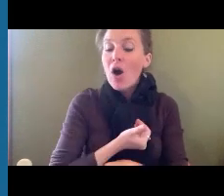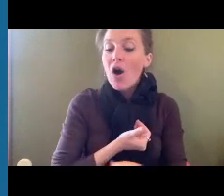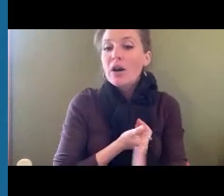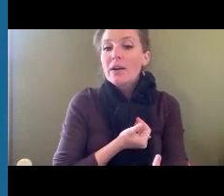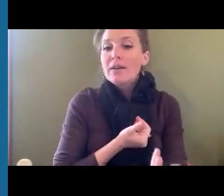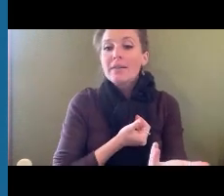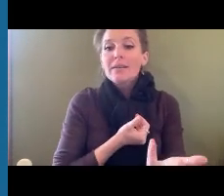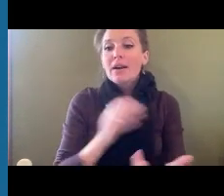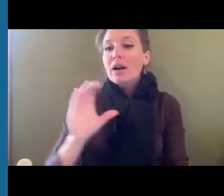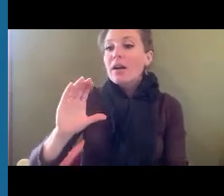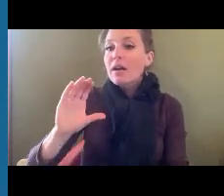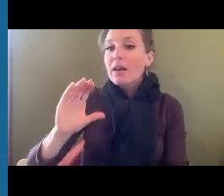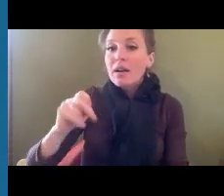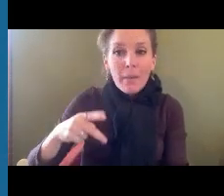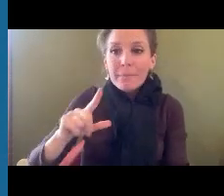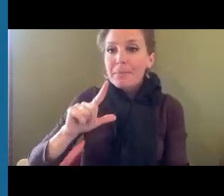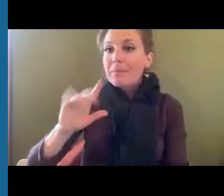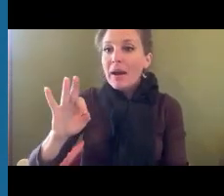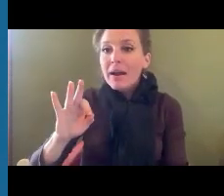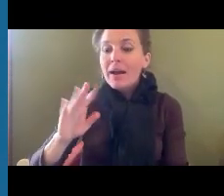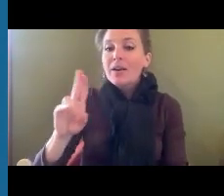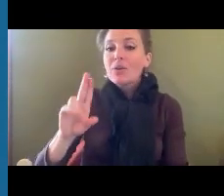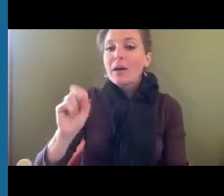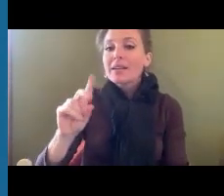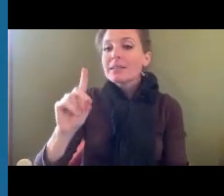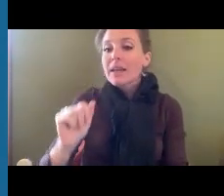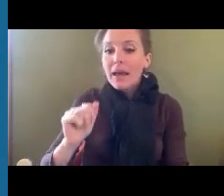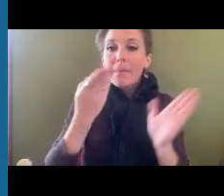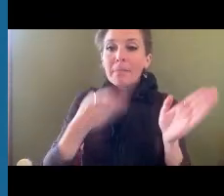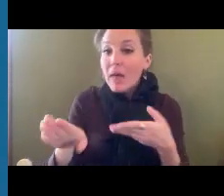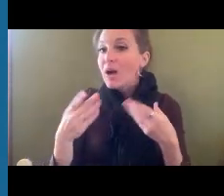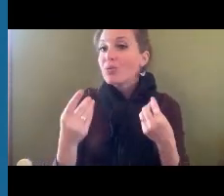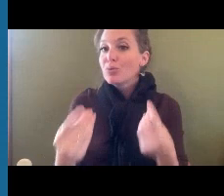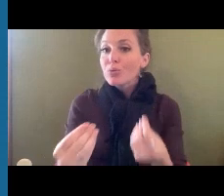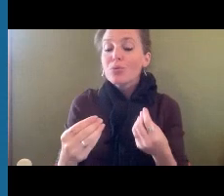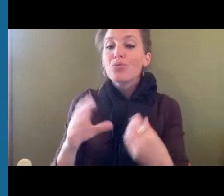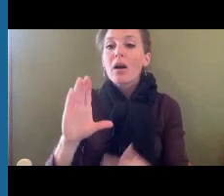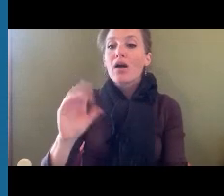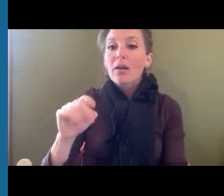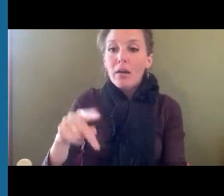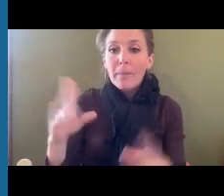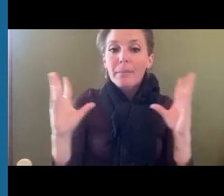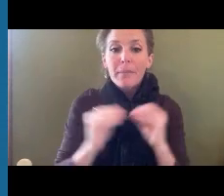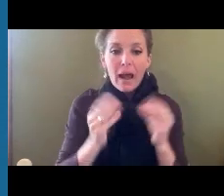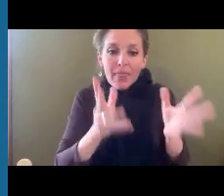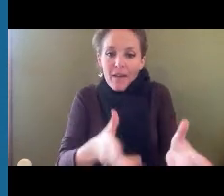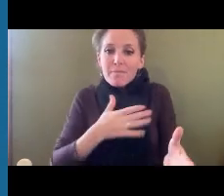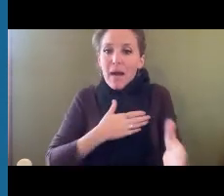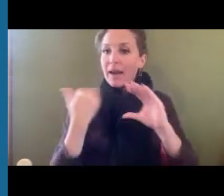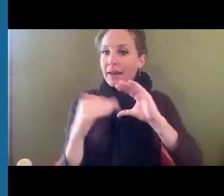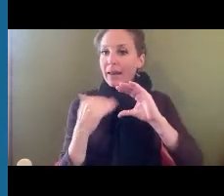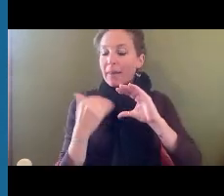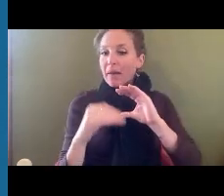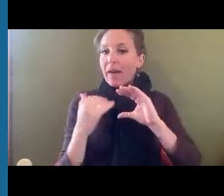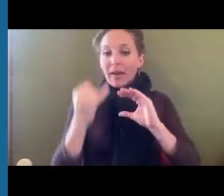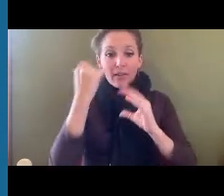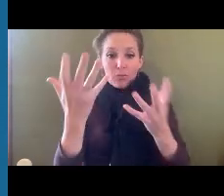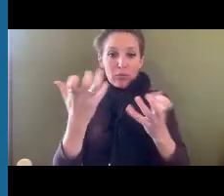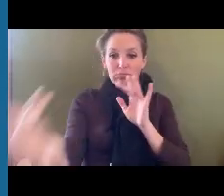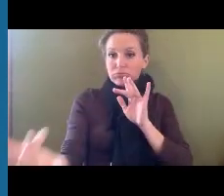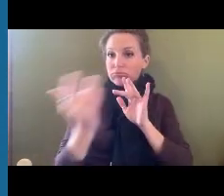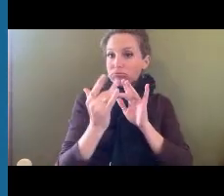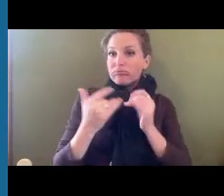the COP29 and what USDA plans to do at COP. I left my email address in case anybody wants to contact me. Happy